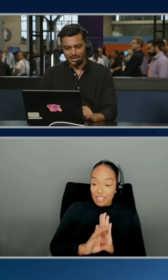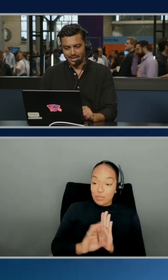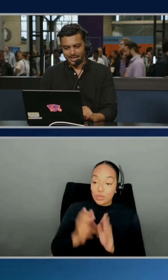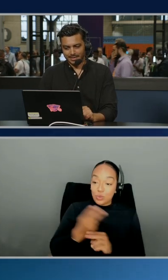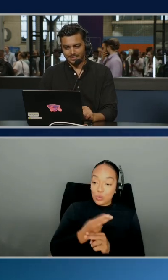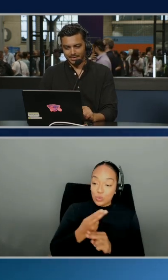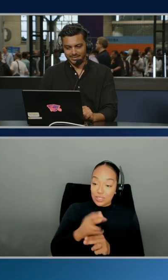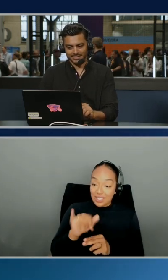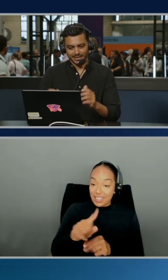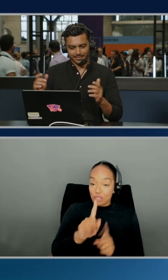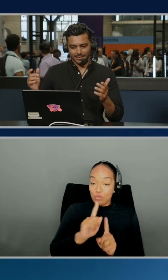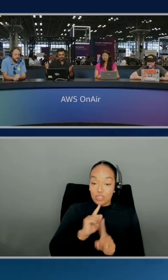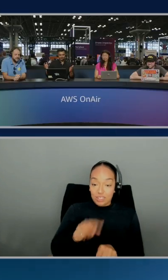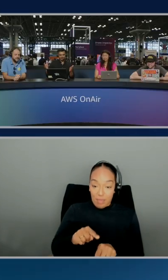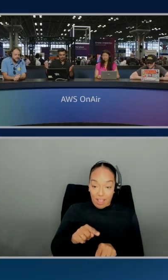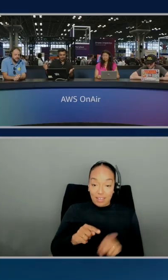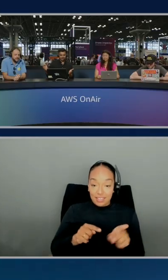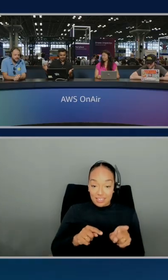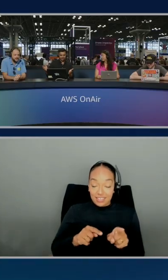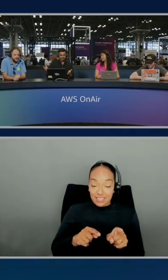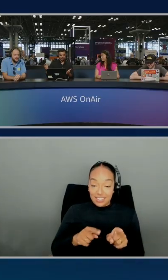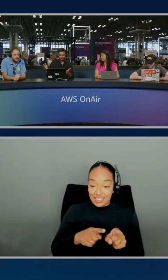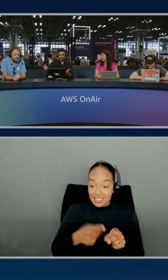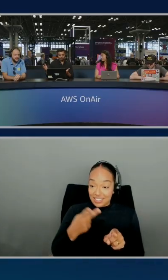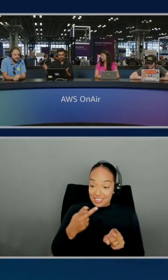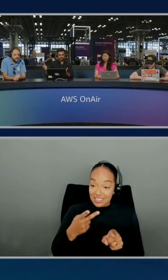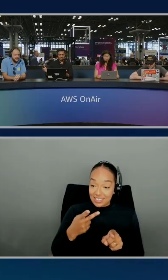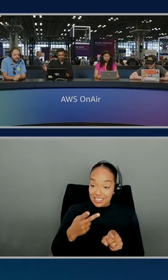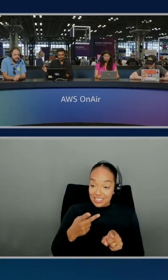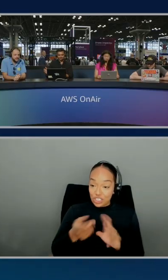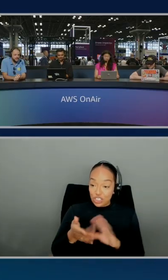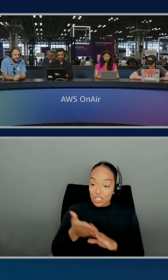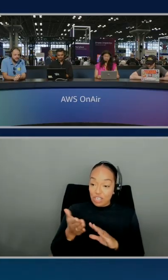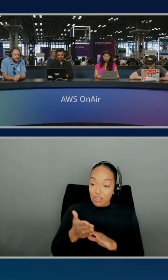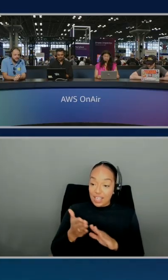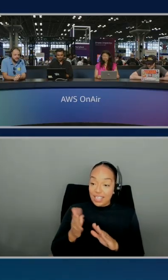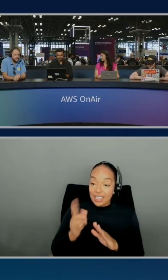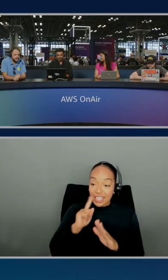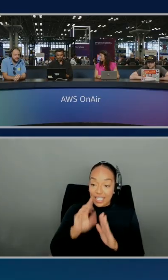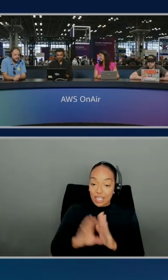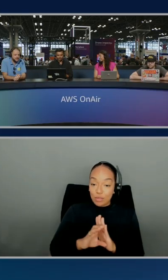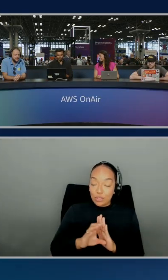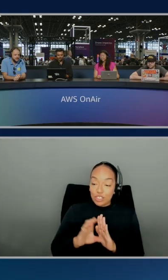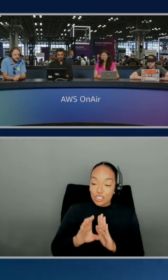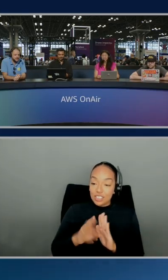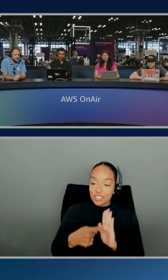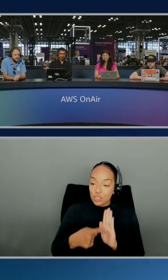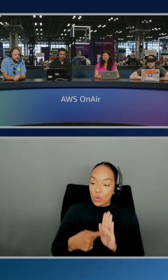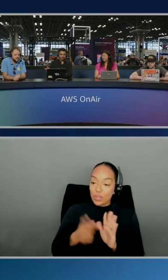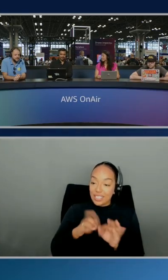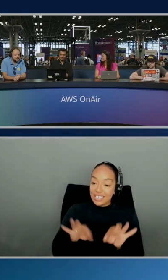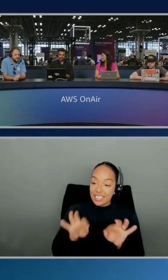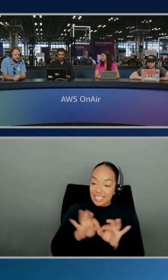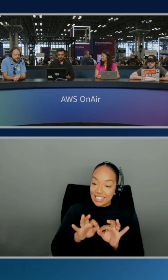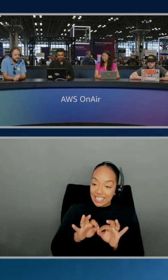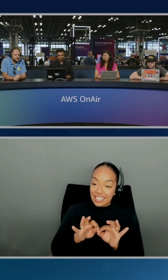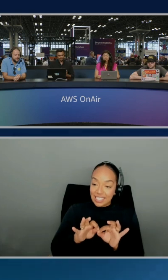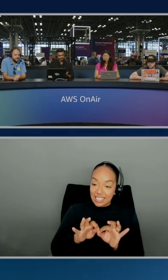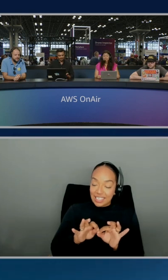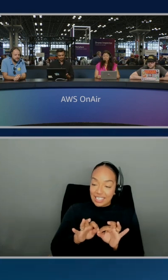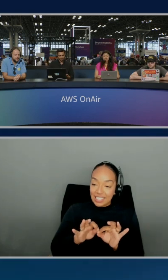So it's saying generate an image that visually depicts the key elements and events of the news story, and there I link.